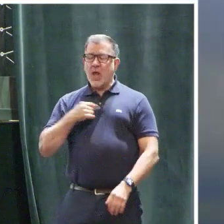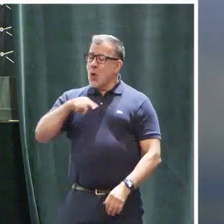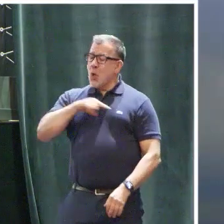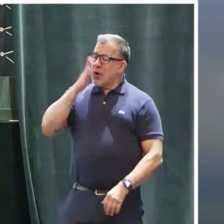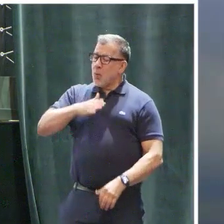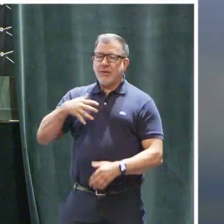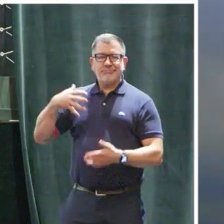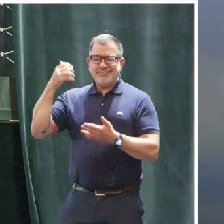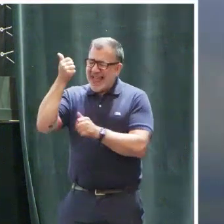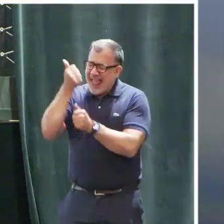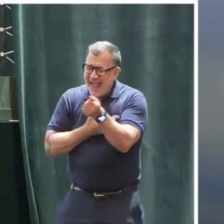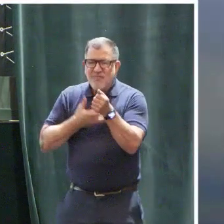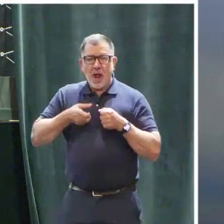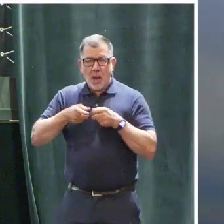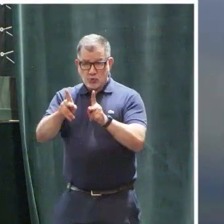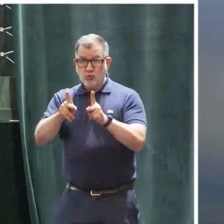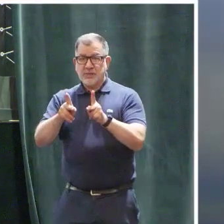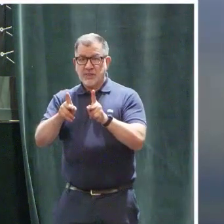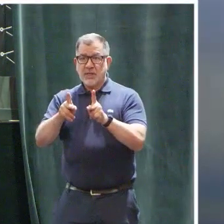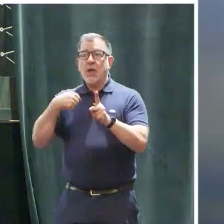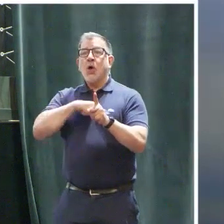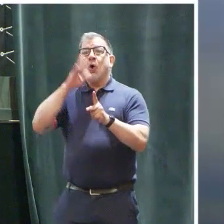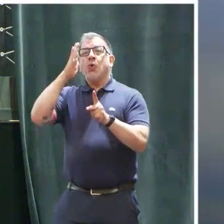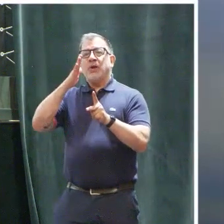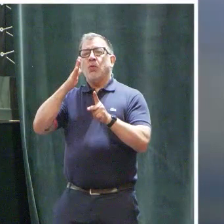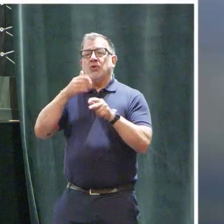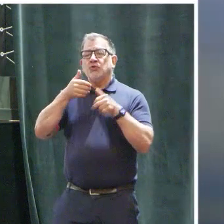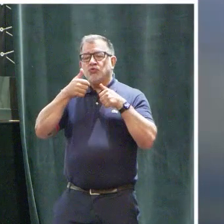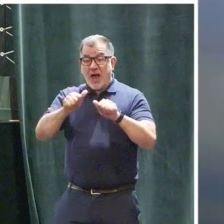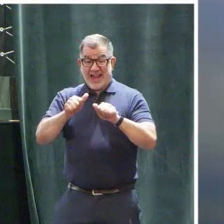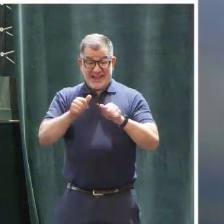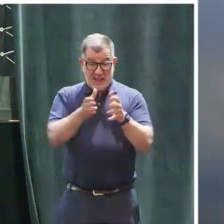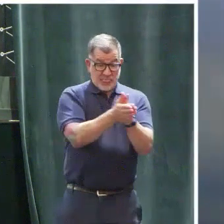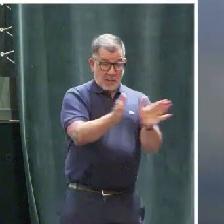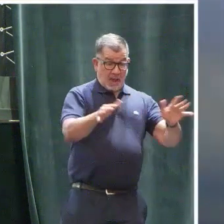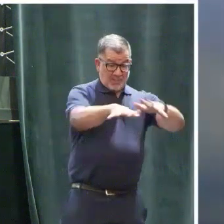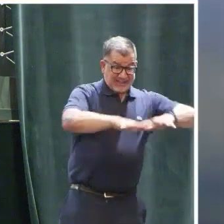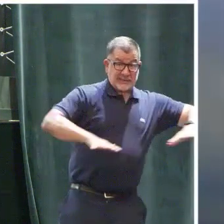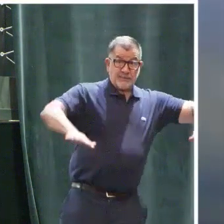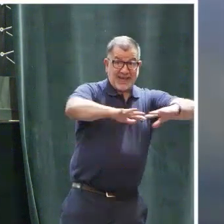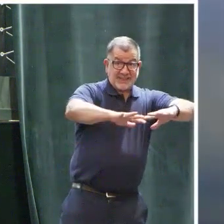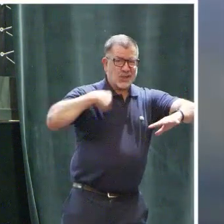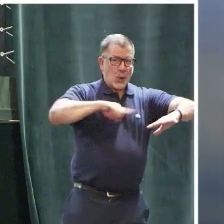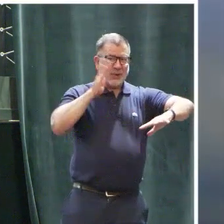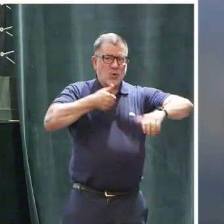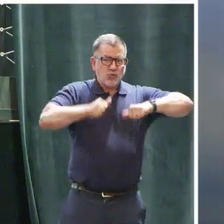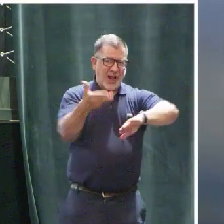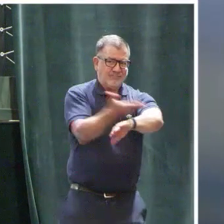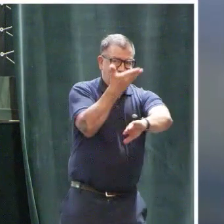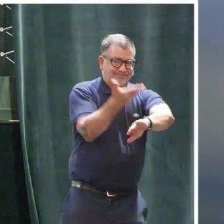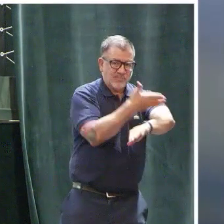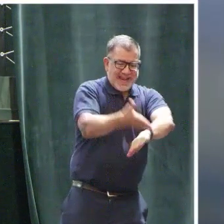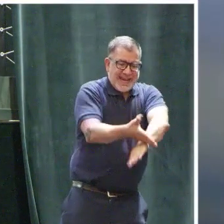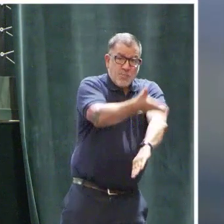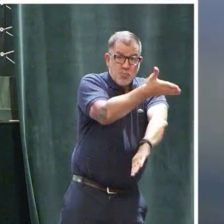that we have identified to enhance the public spaces as we design the flood barrier system to